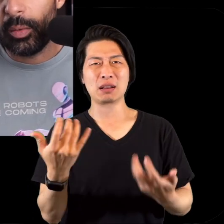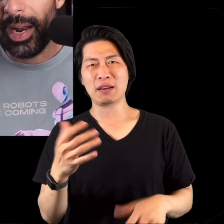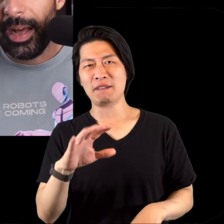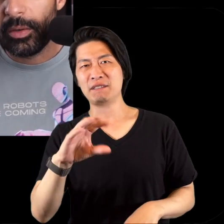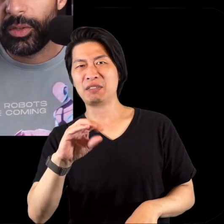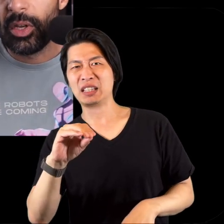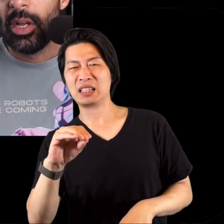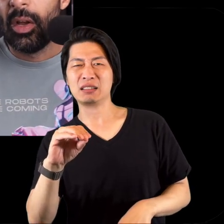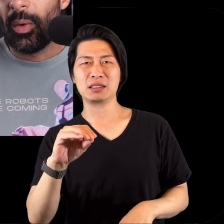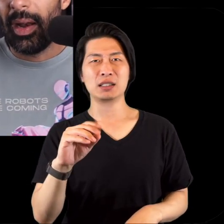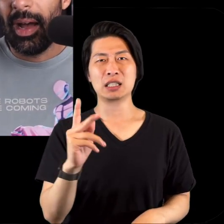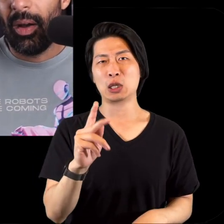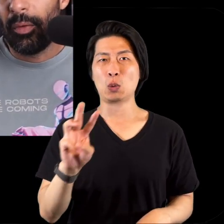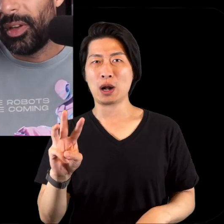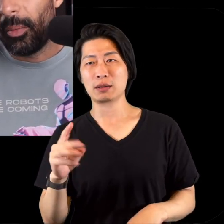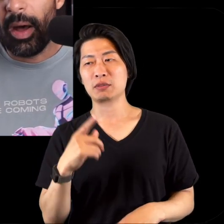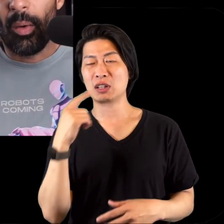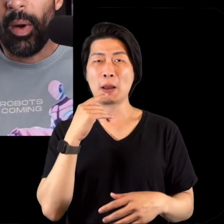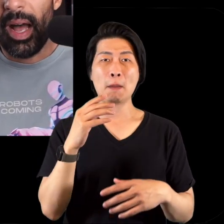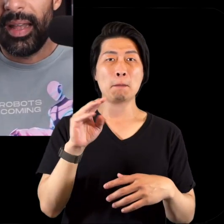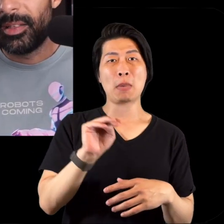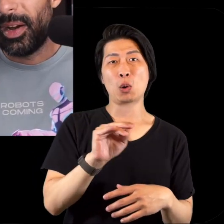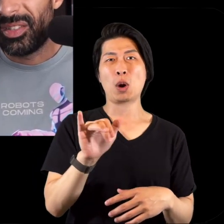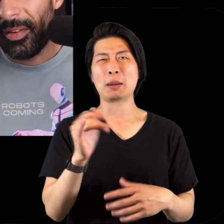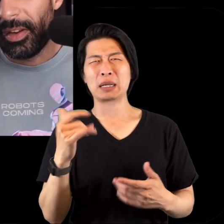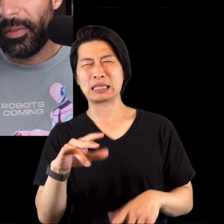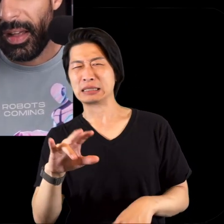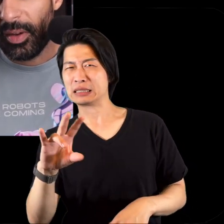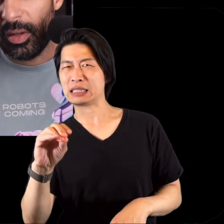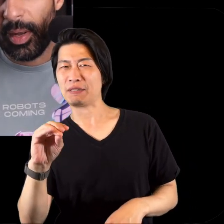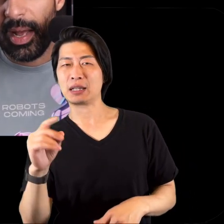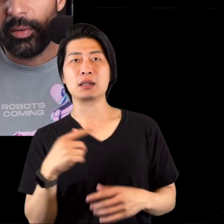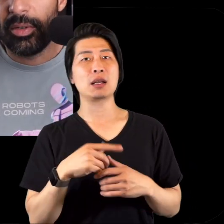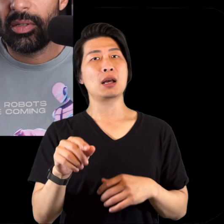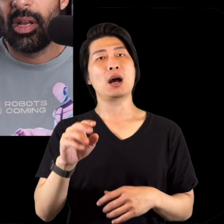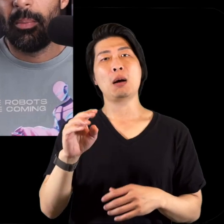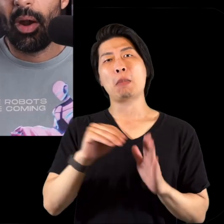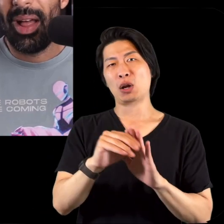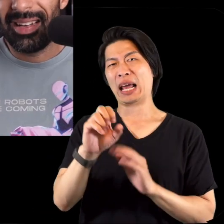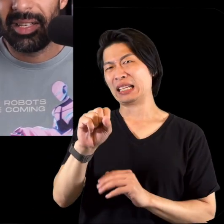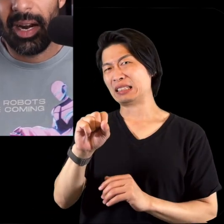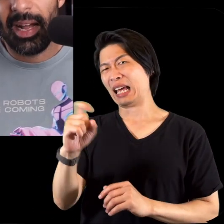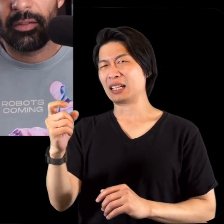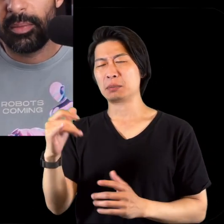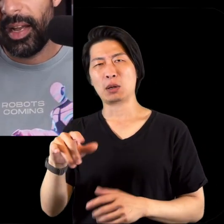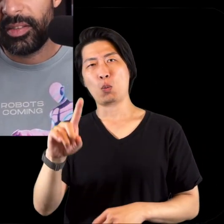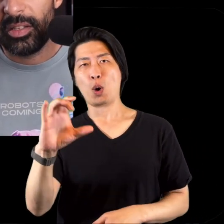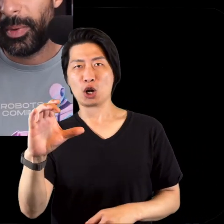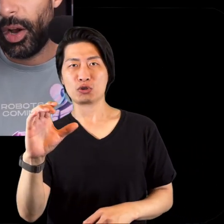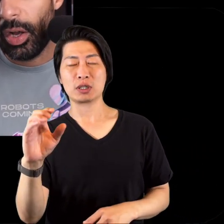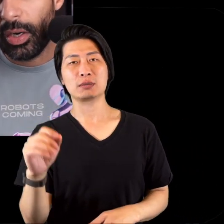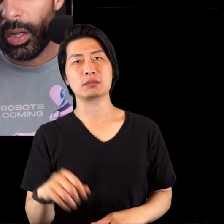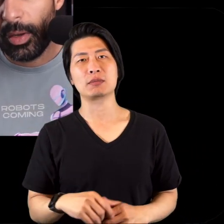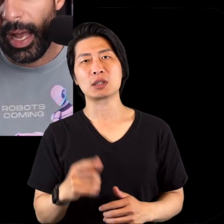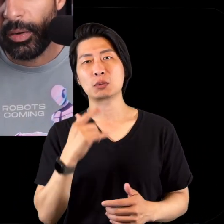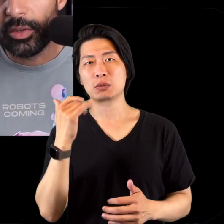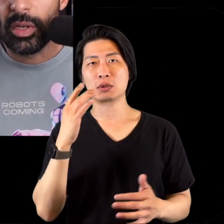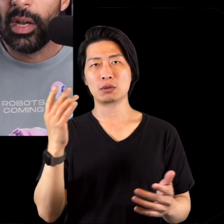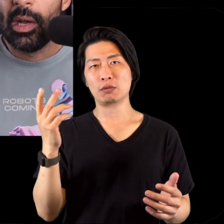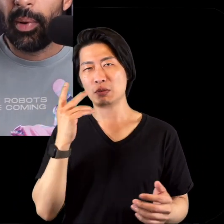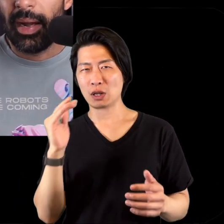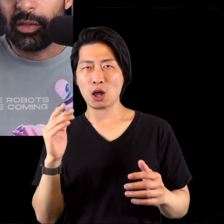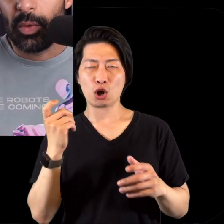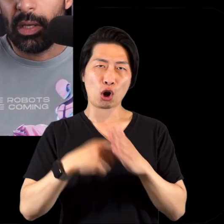50 kilowatt hours. Right now, if we take a Model Y, it's about 75 kilowatt hours. A Model S and an X from Tesla is about 100 kilowatt